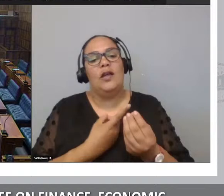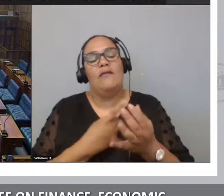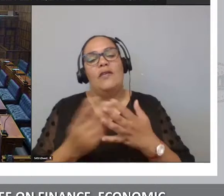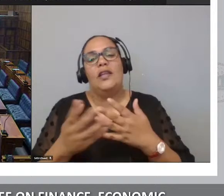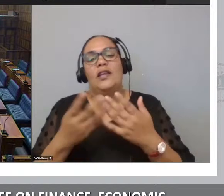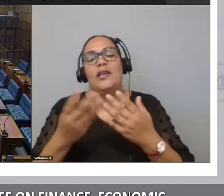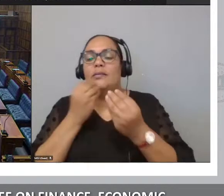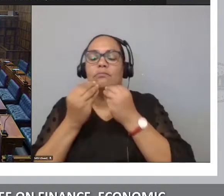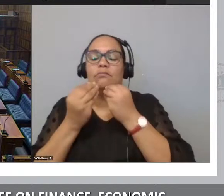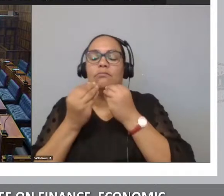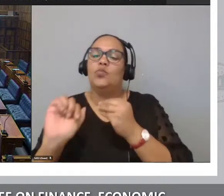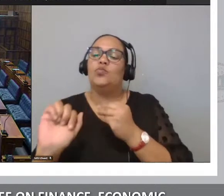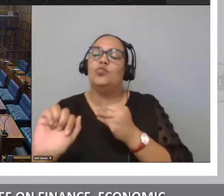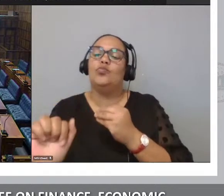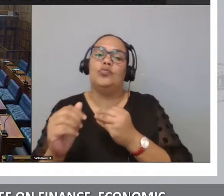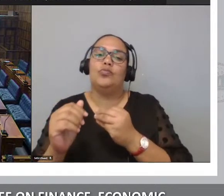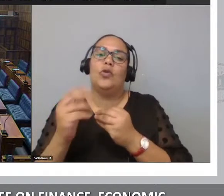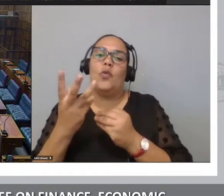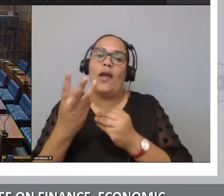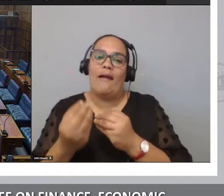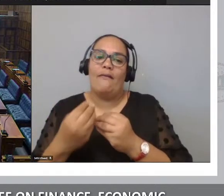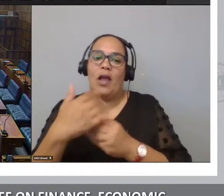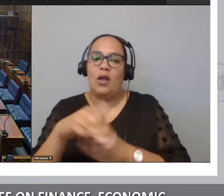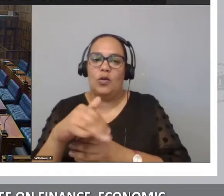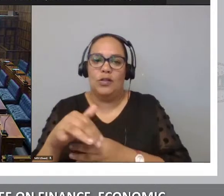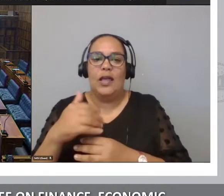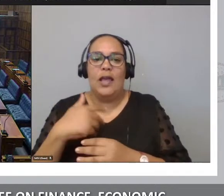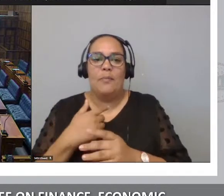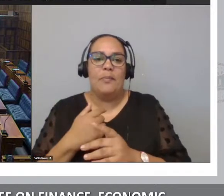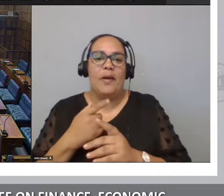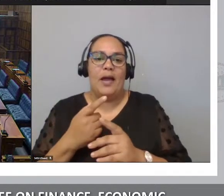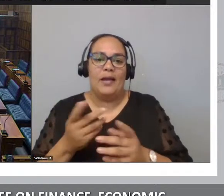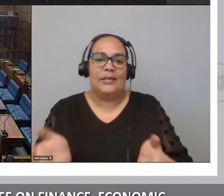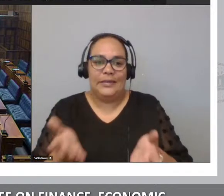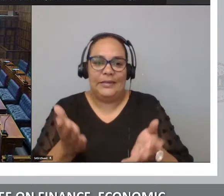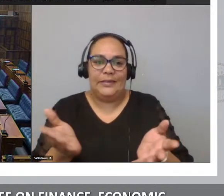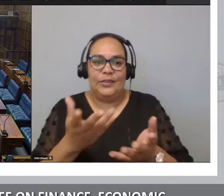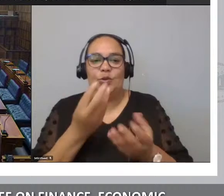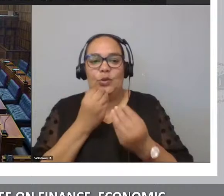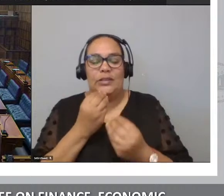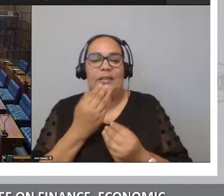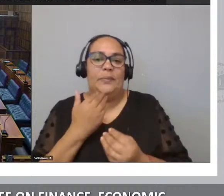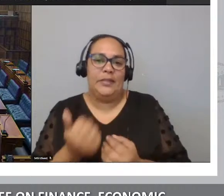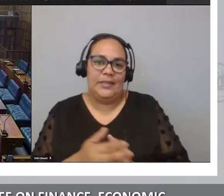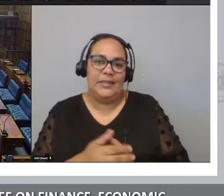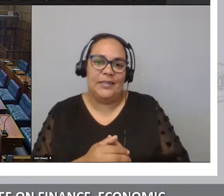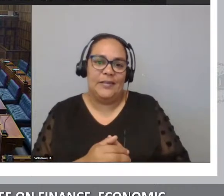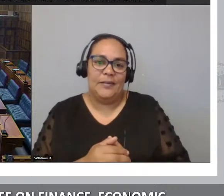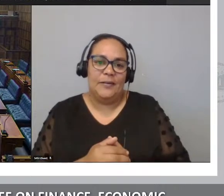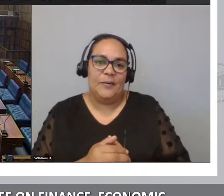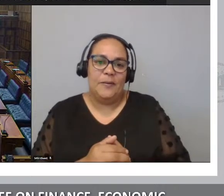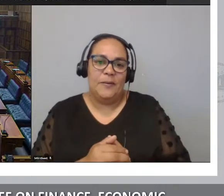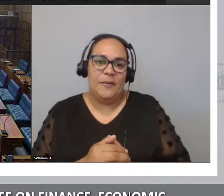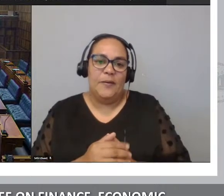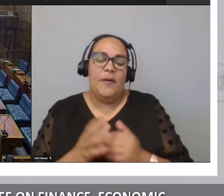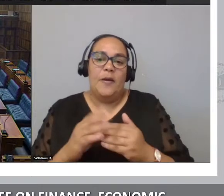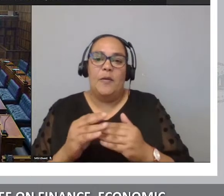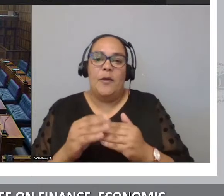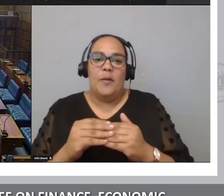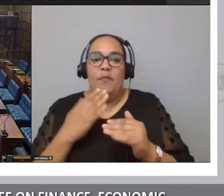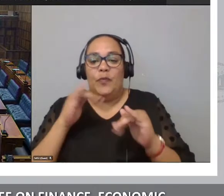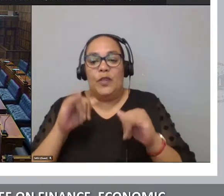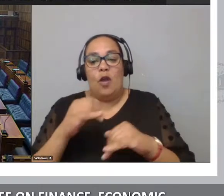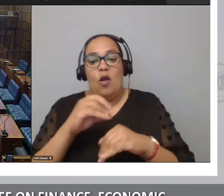refreshments that we've had um I'm I know I'm pushing this on you but please have some and um members just stay